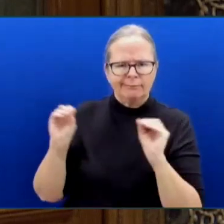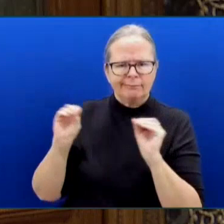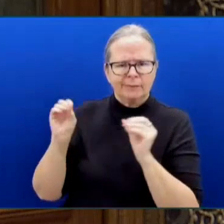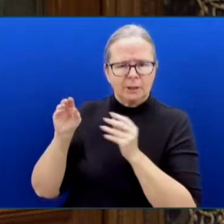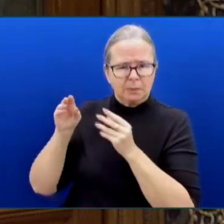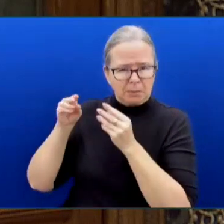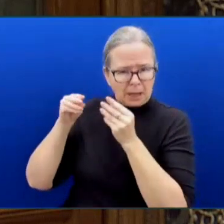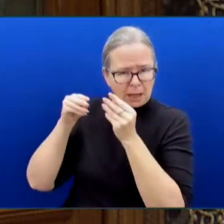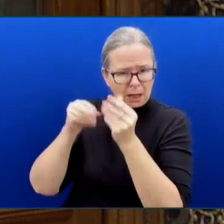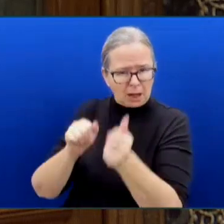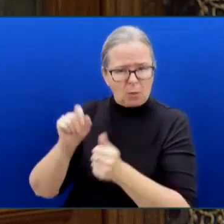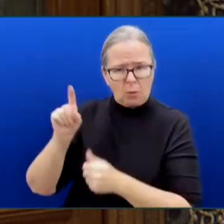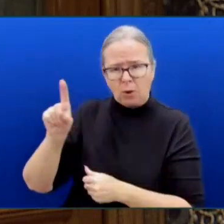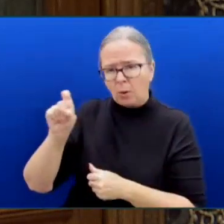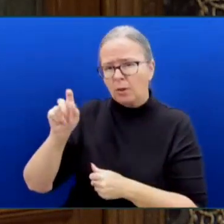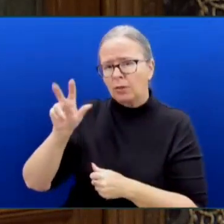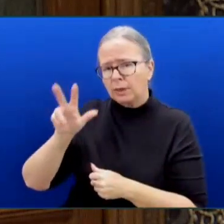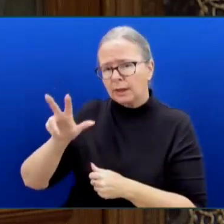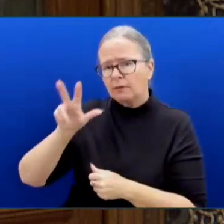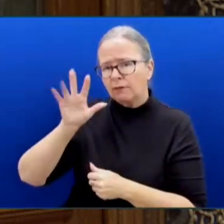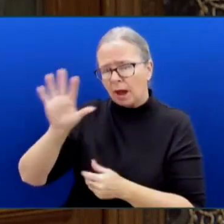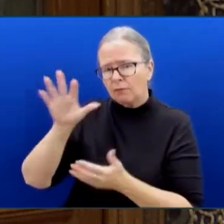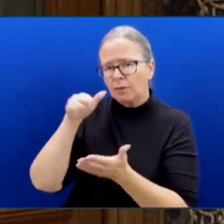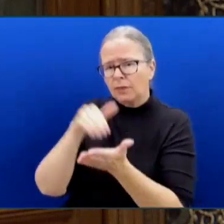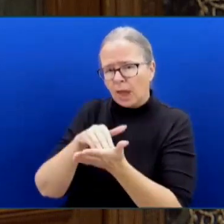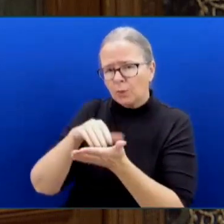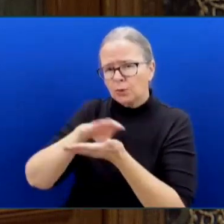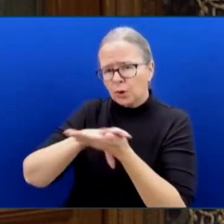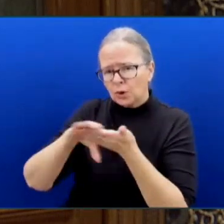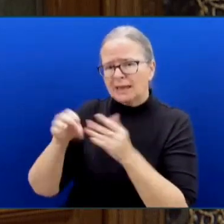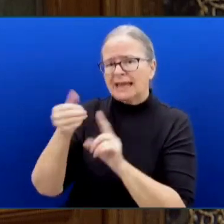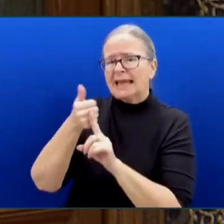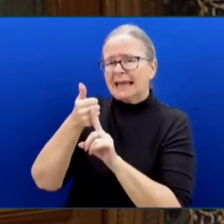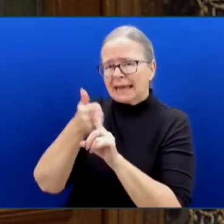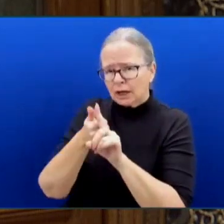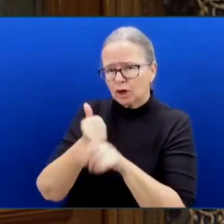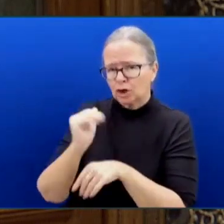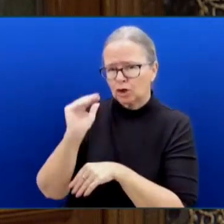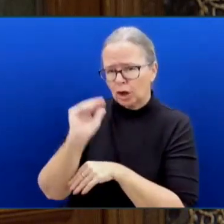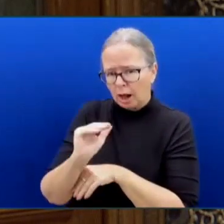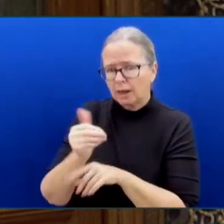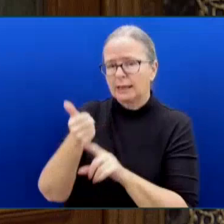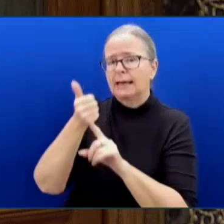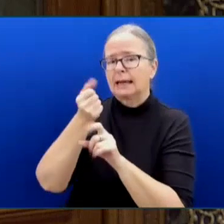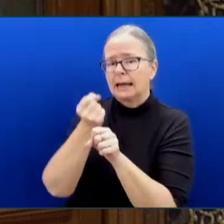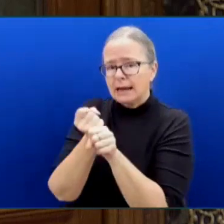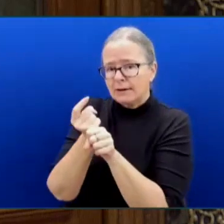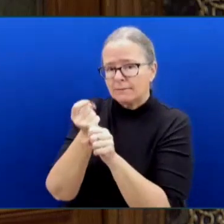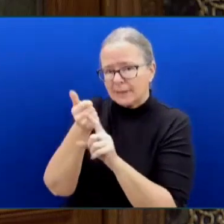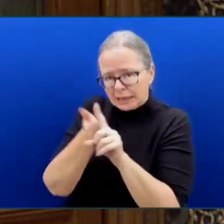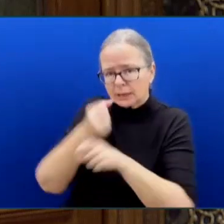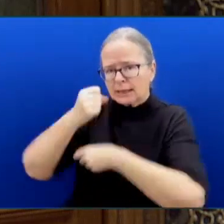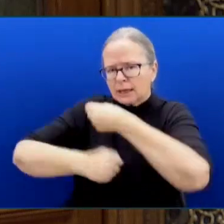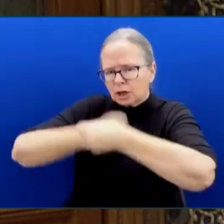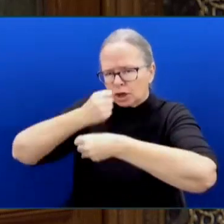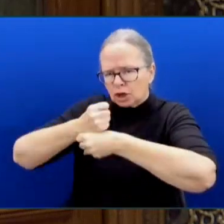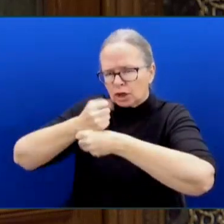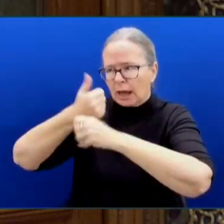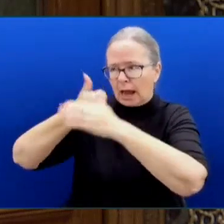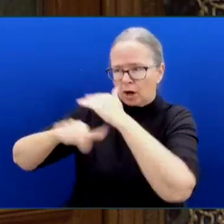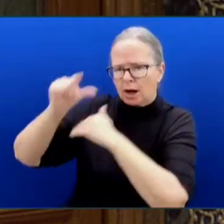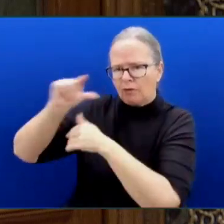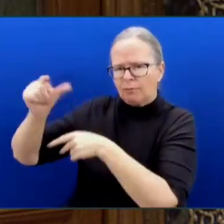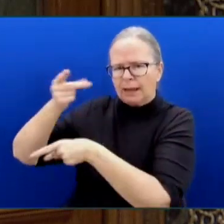$135,000 per child per year in care. Poverty is a primary driver of children